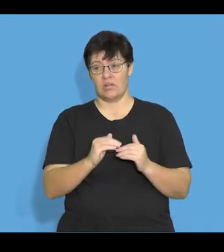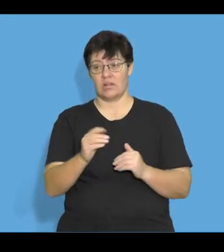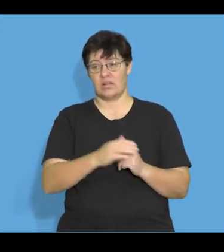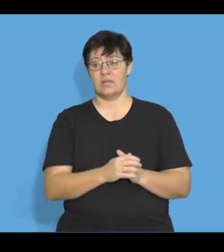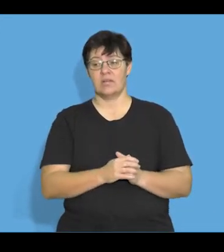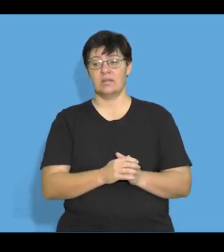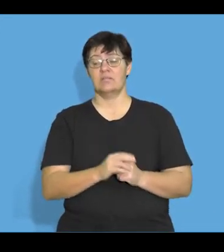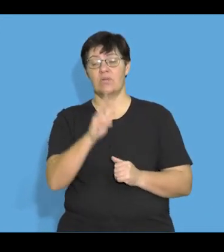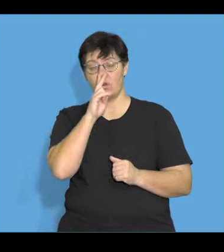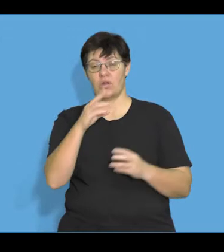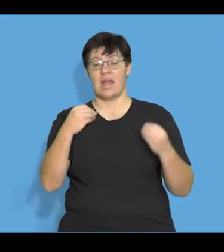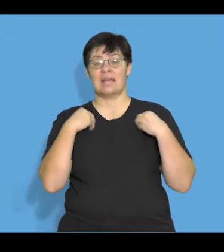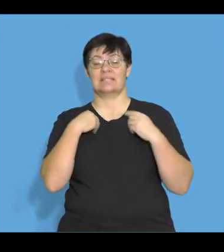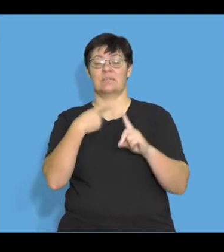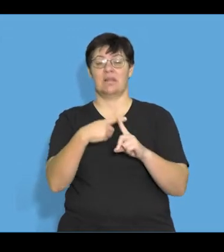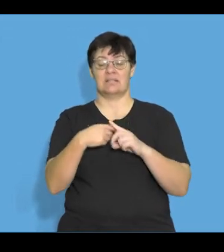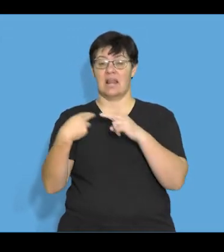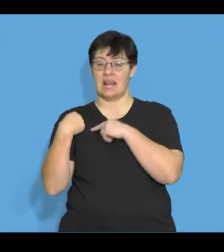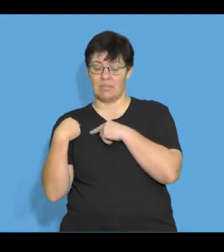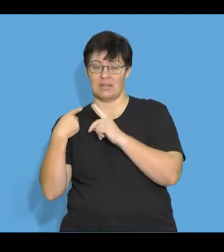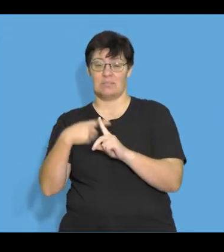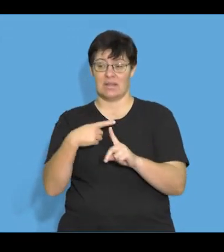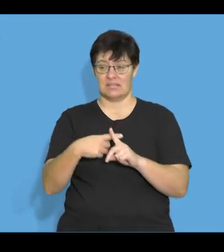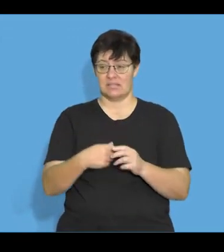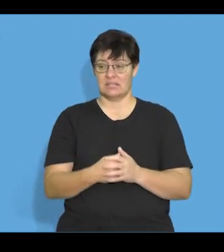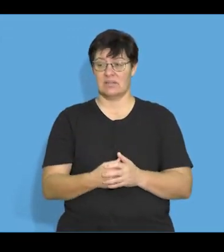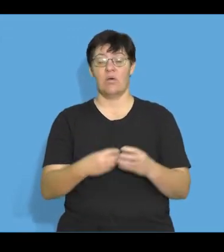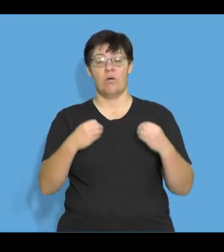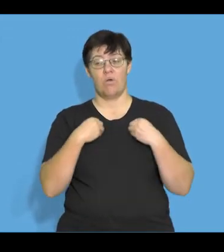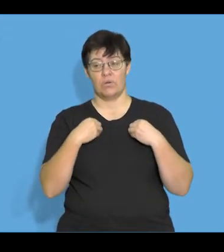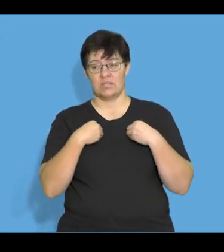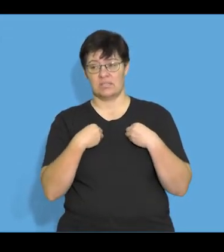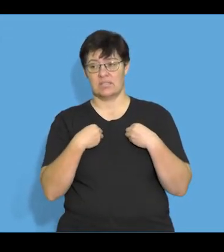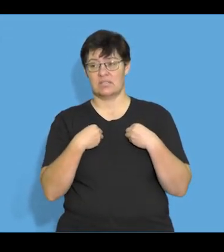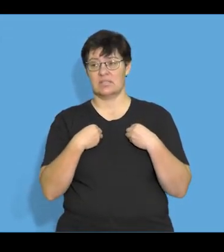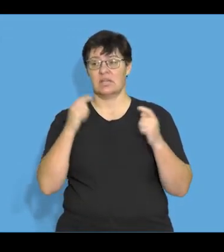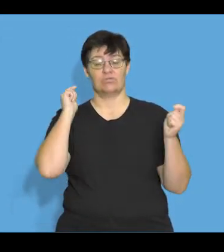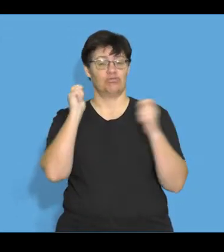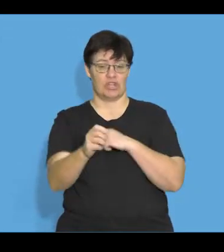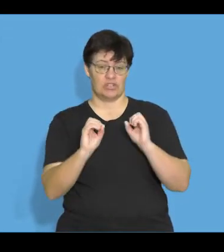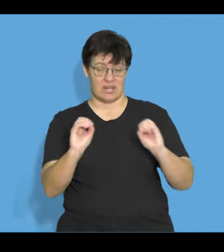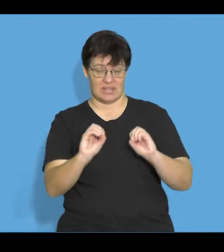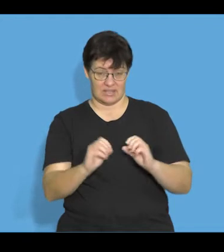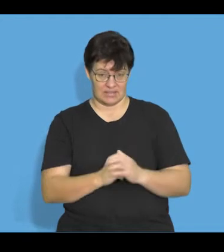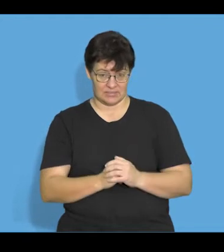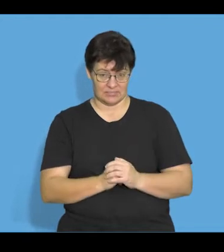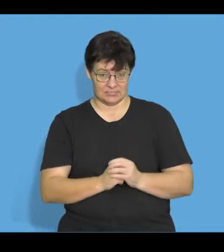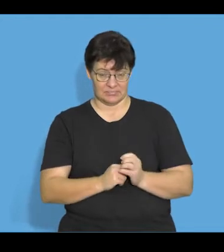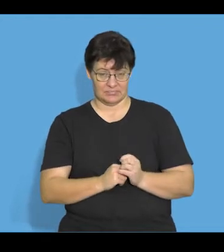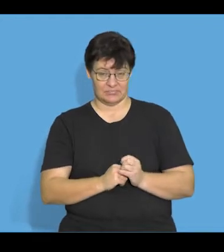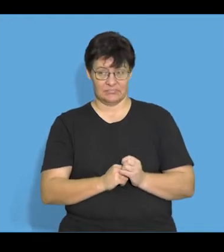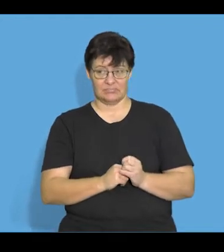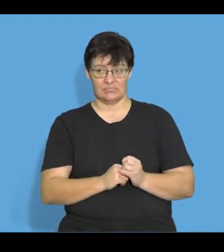Watch, assets plus, liabilities plus, owner's equity remains unchanged. Let's take that same